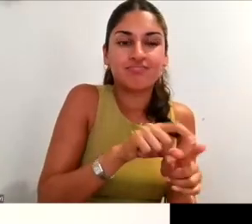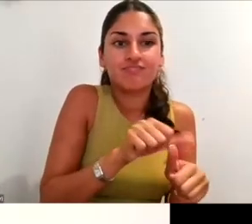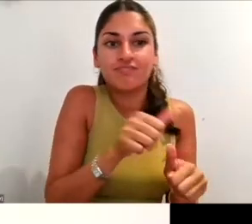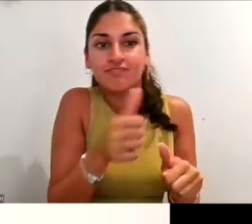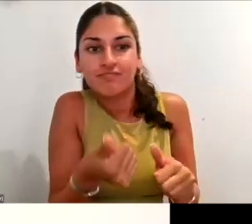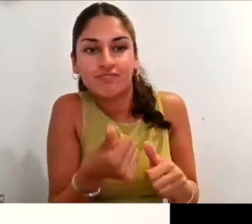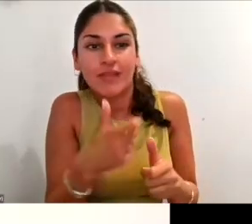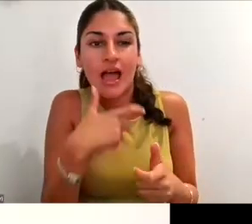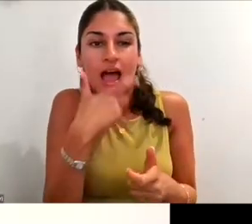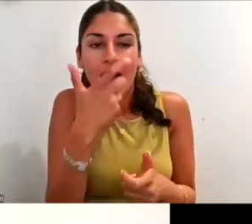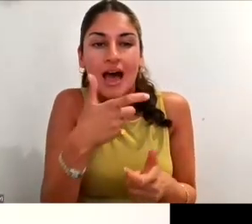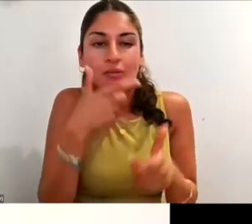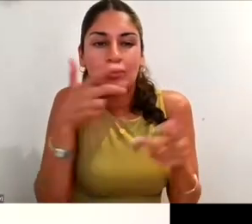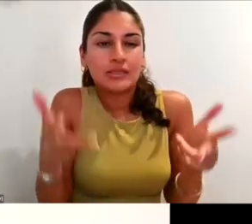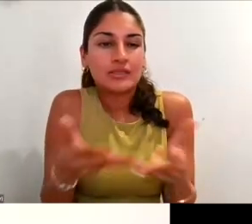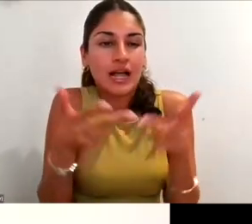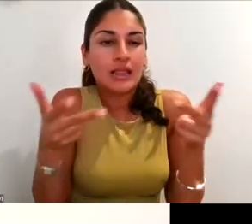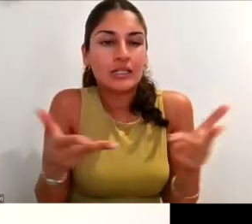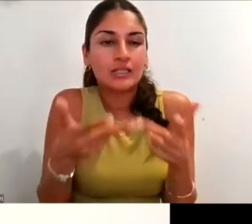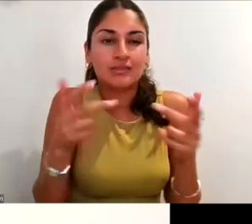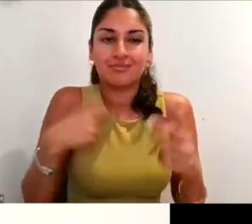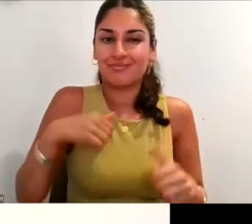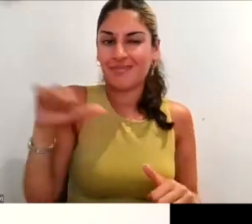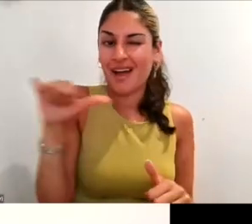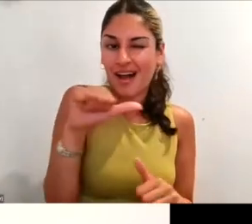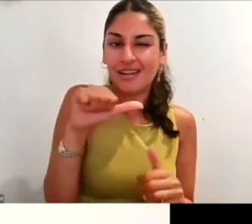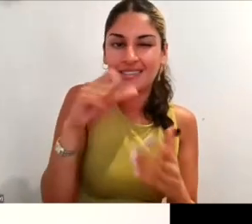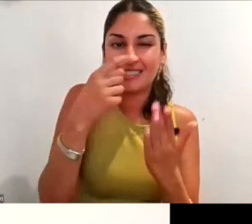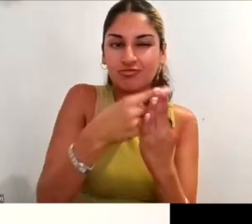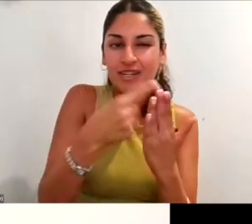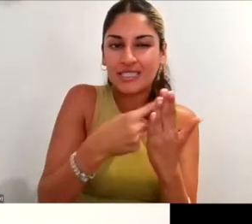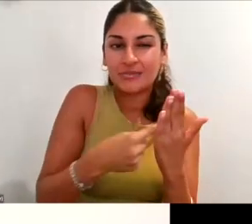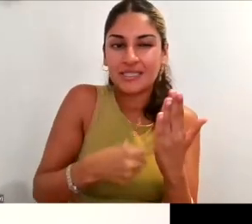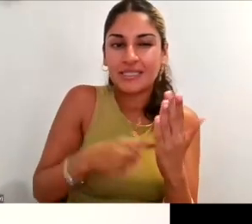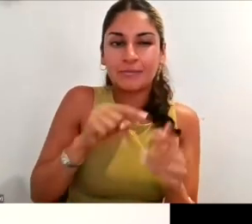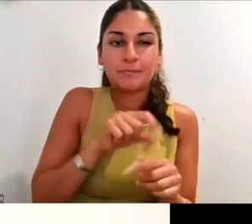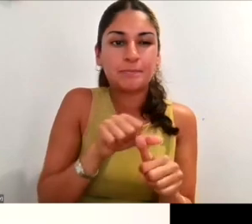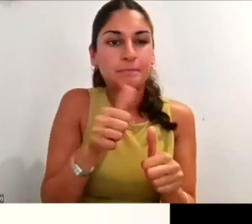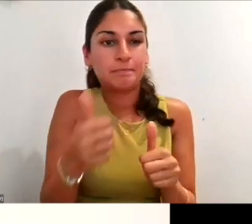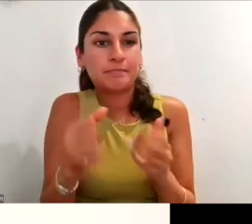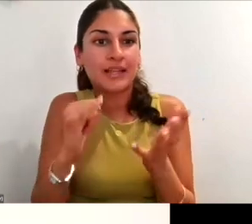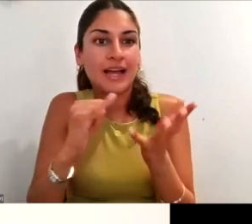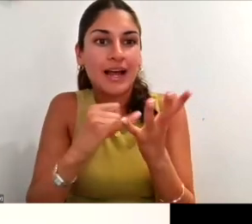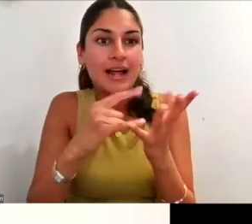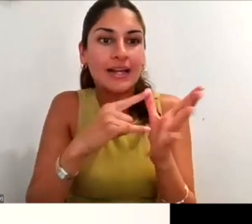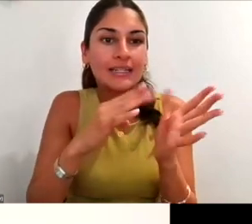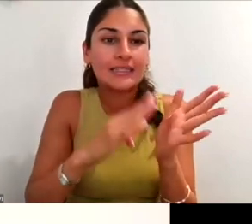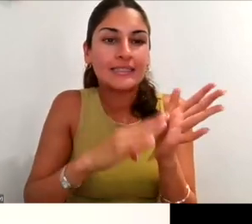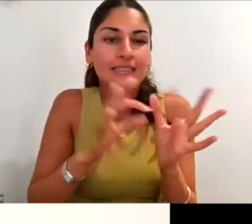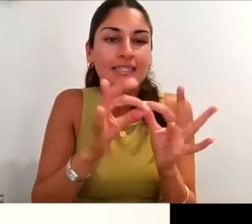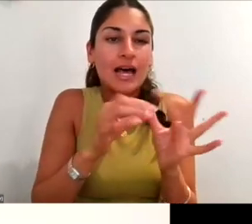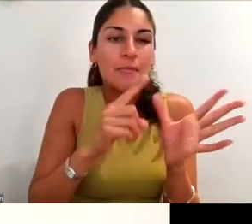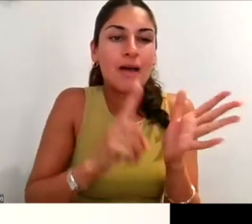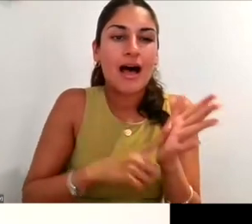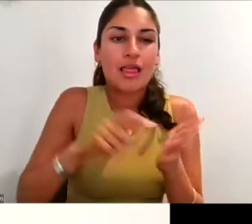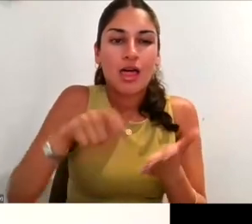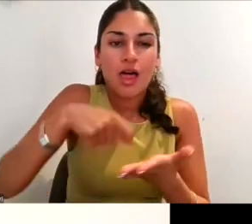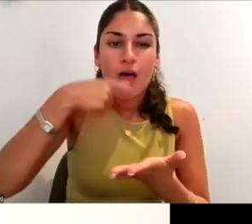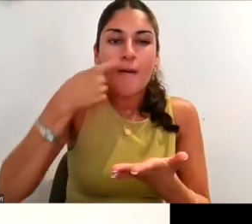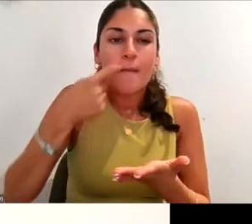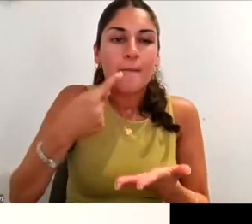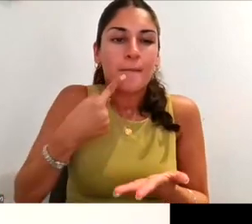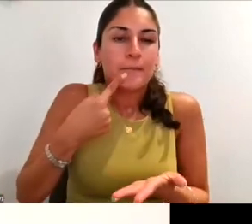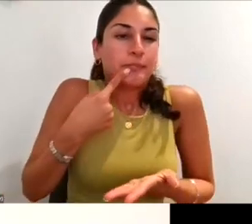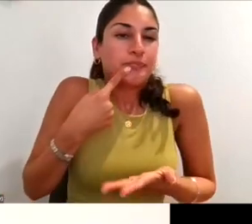Auntie Dawn's special recipe. The fresh and zingy sambal that packs a punch in every tablespoon. The creamy